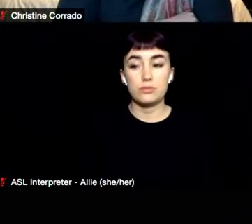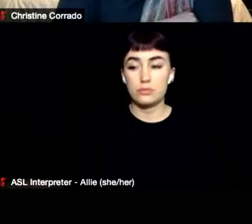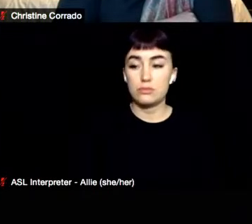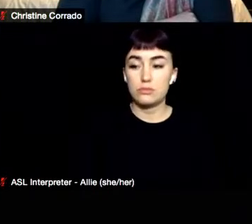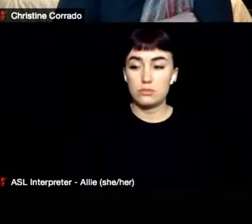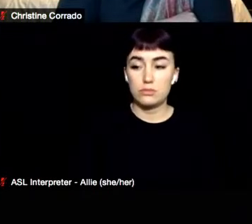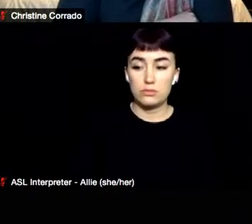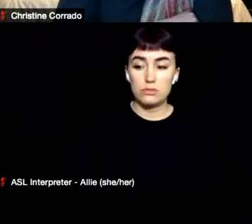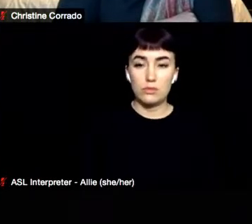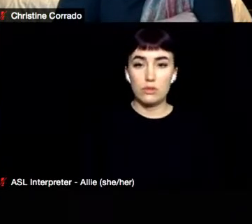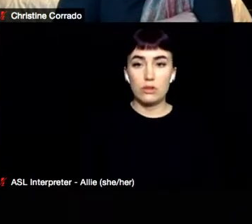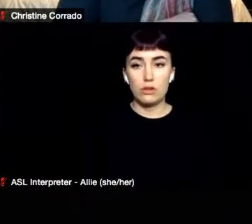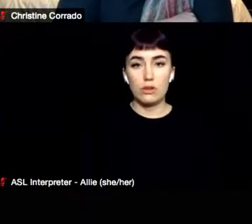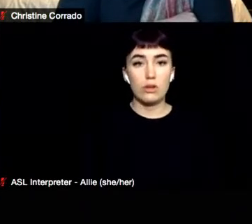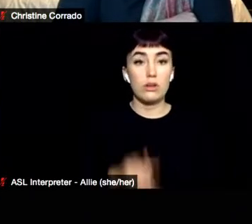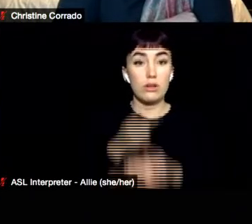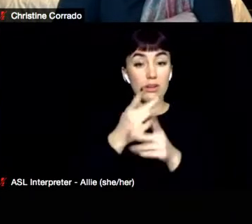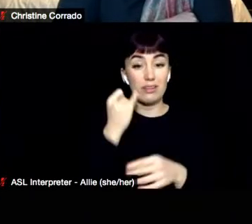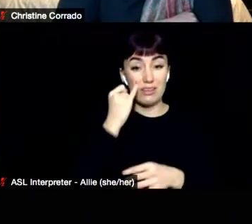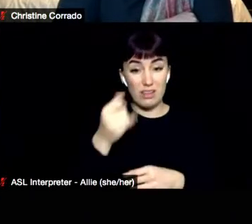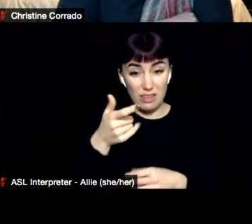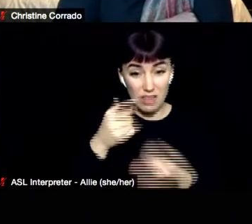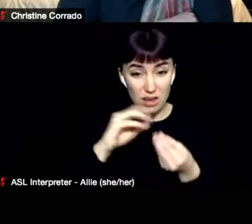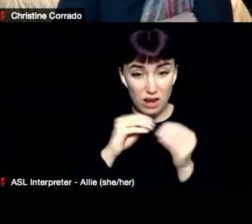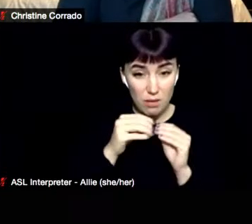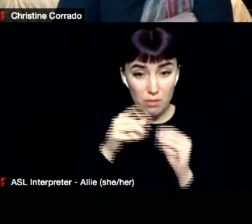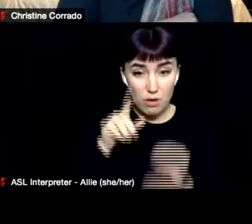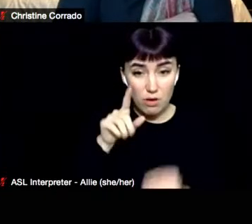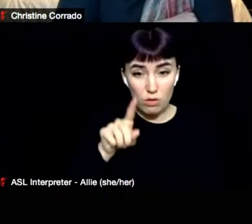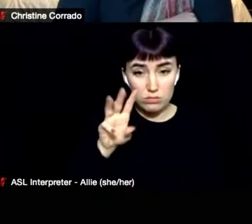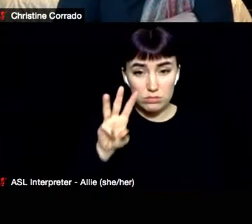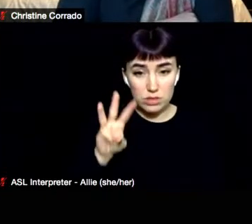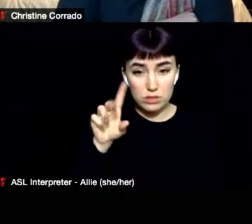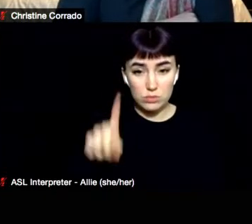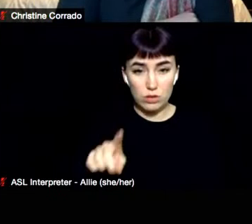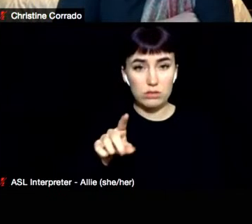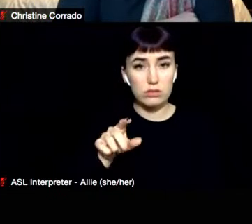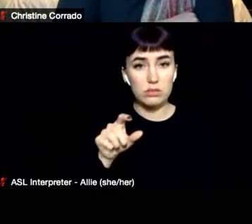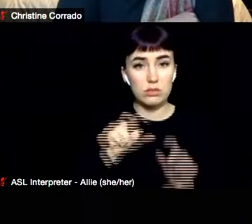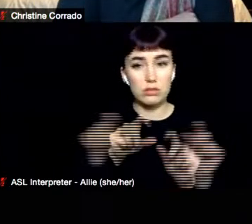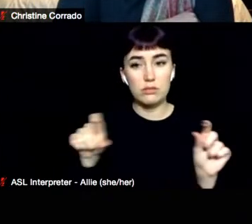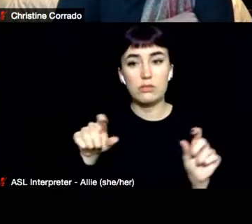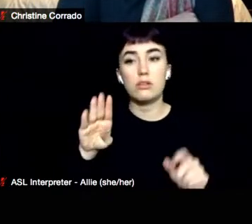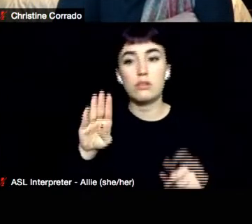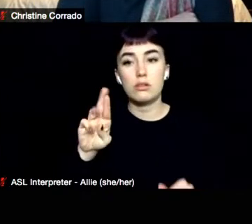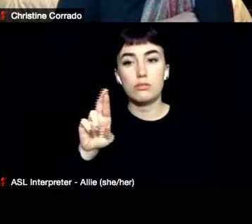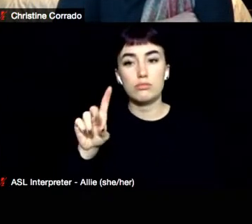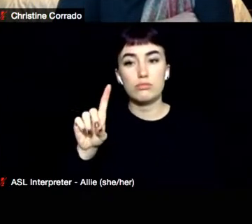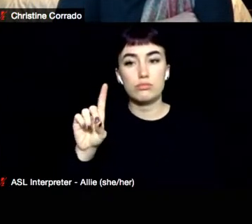If the caller is at the number that ends in 161. Yes.